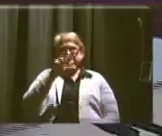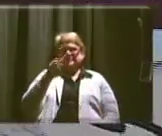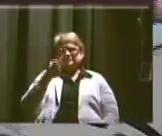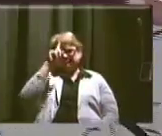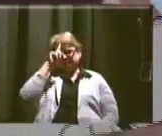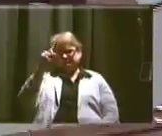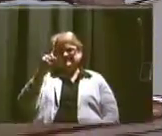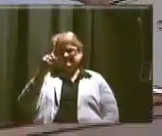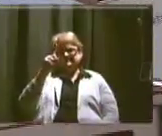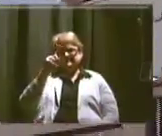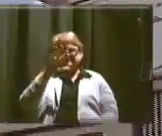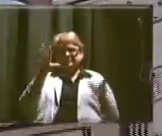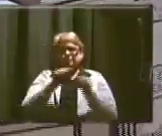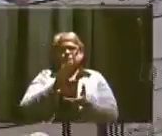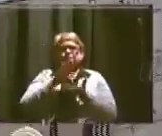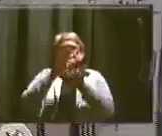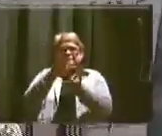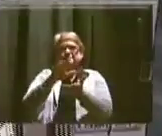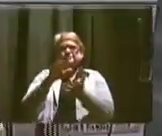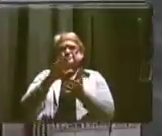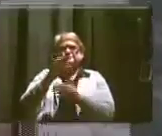$181,692.32.